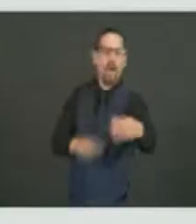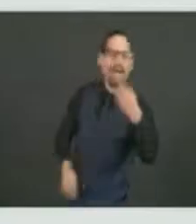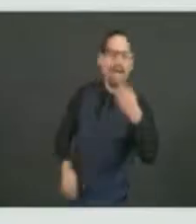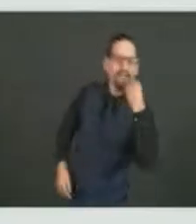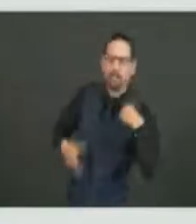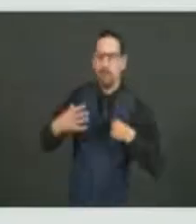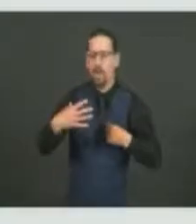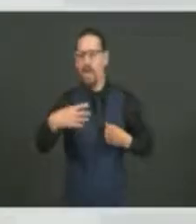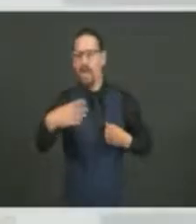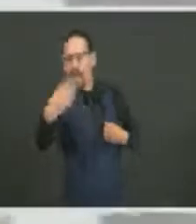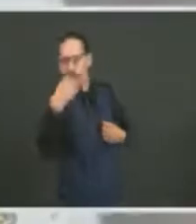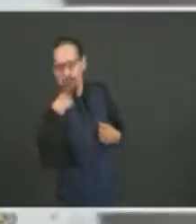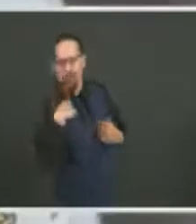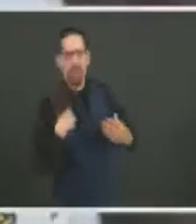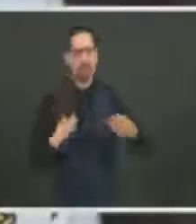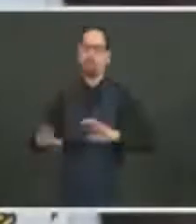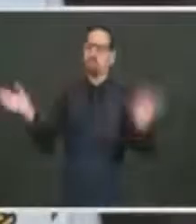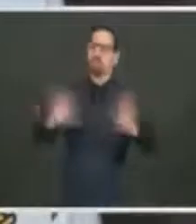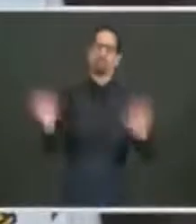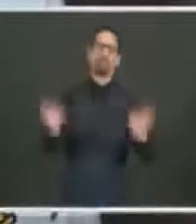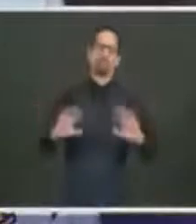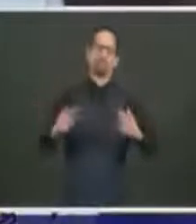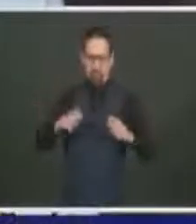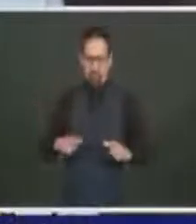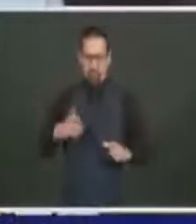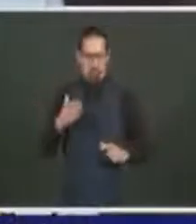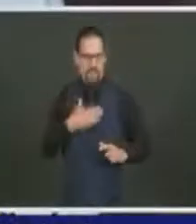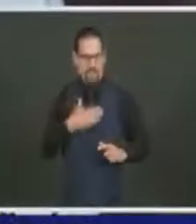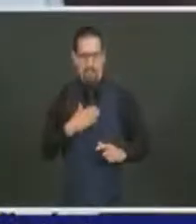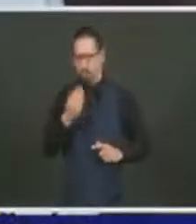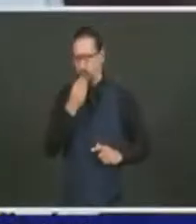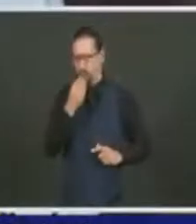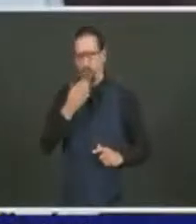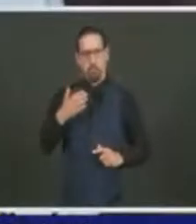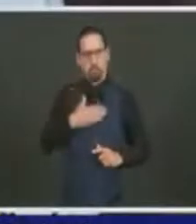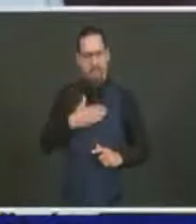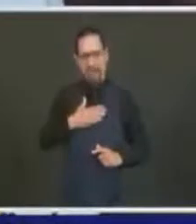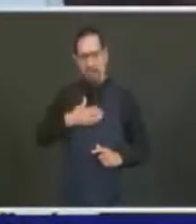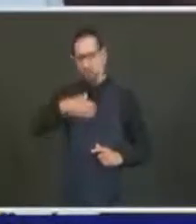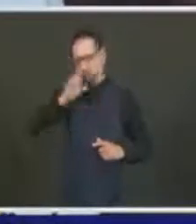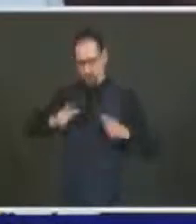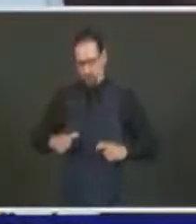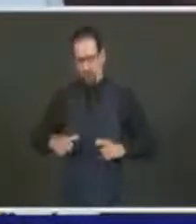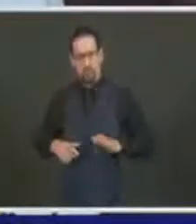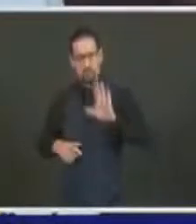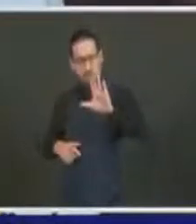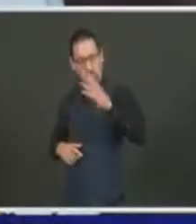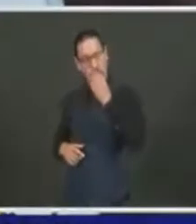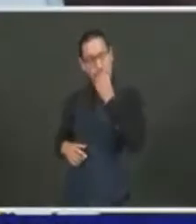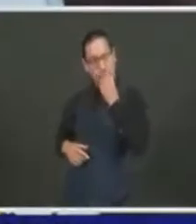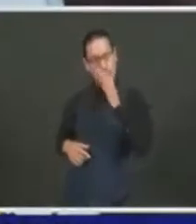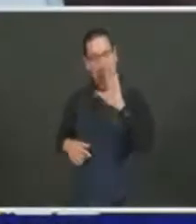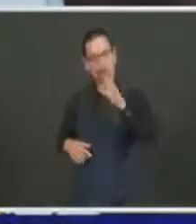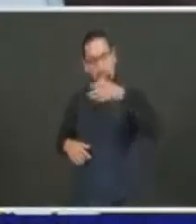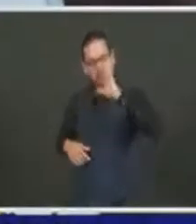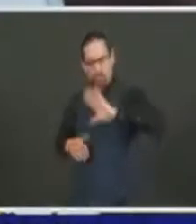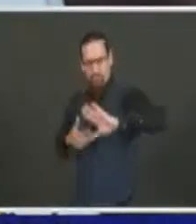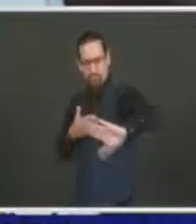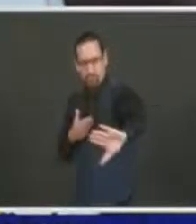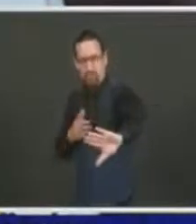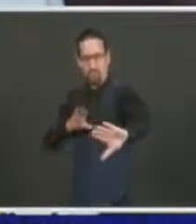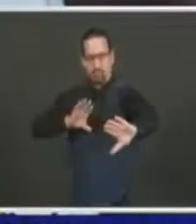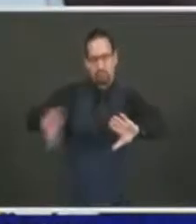feet distancing. The entire state of Rhode Island has been making sacrifices, and most young people have been